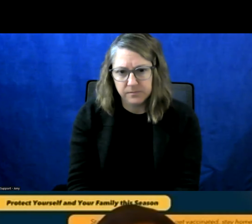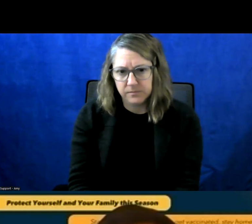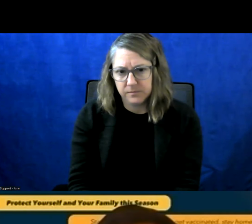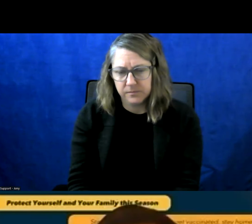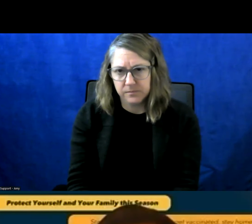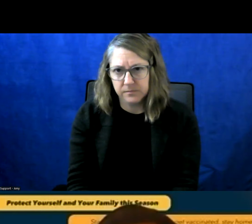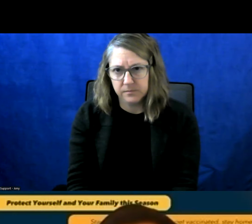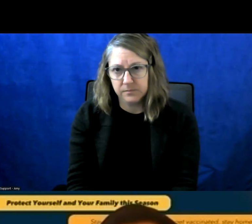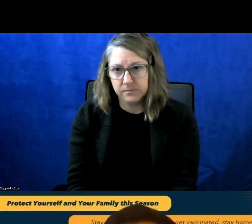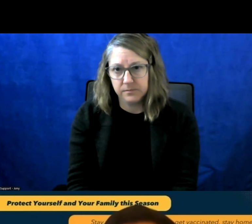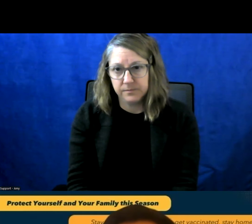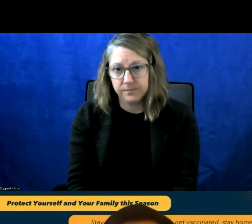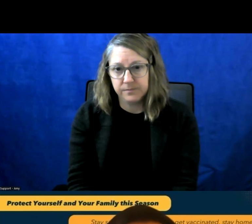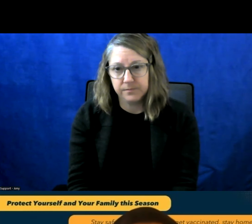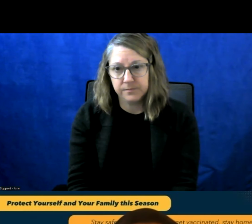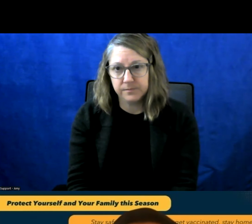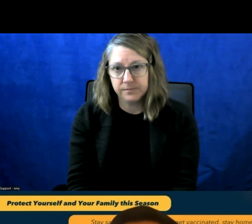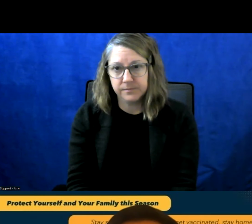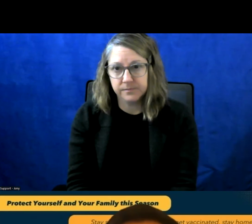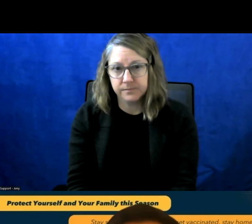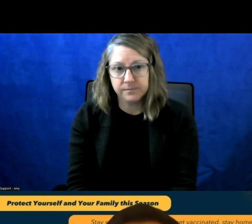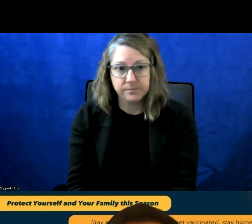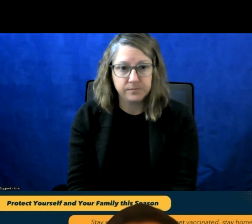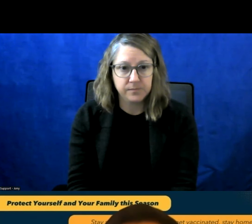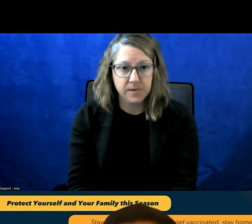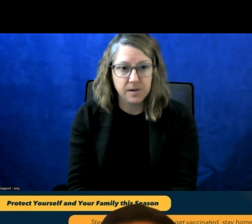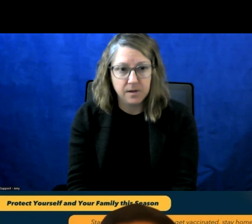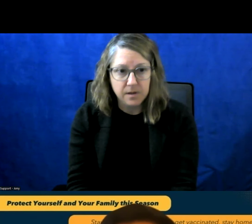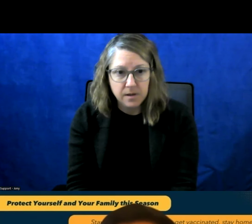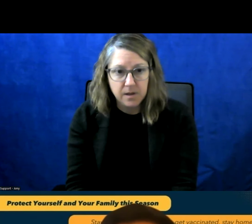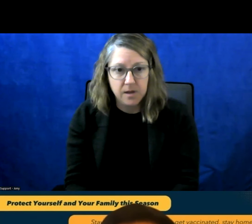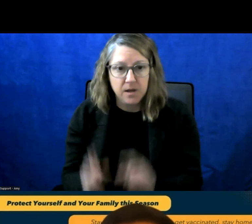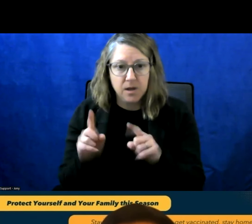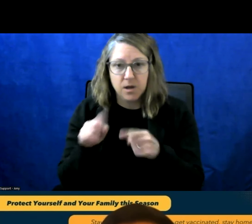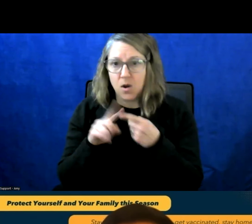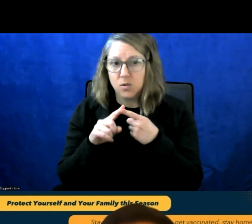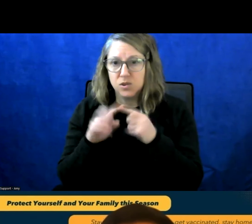Oops, okay, you can see my screen. If you go to Department of Aging,